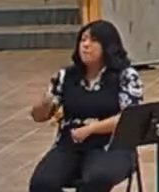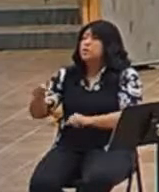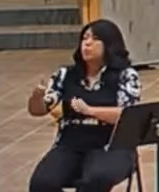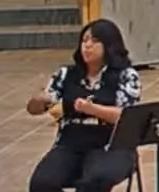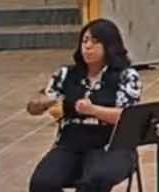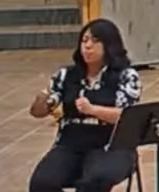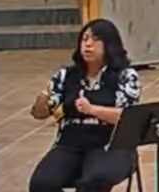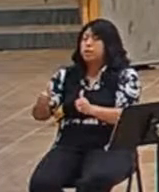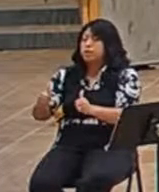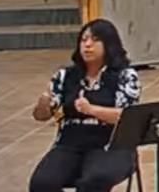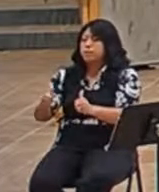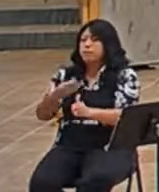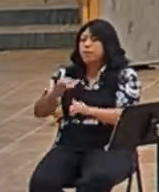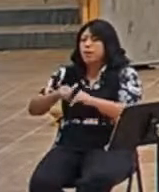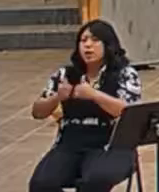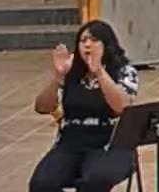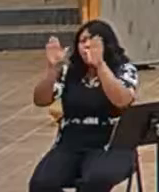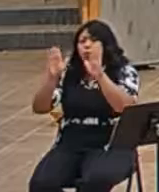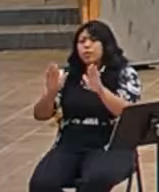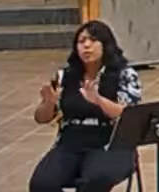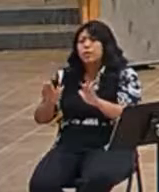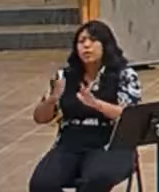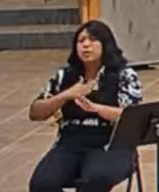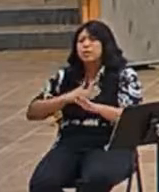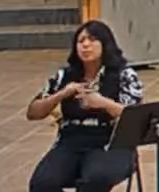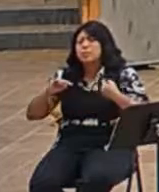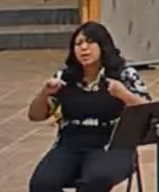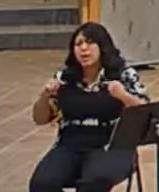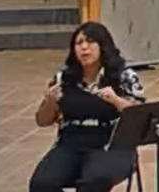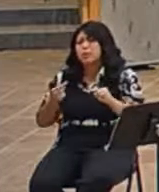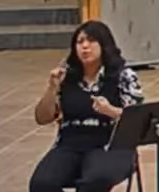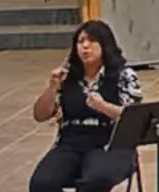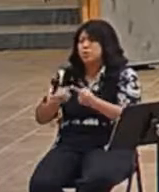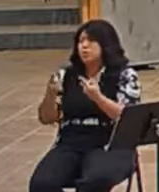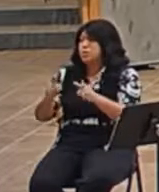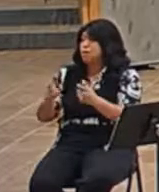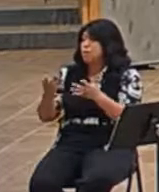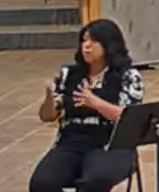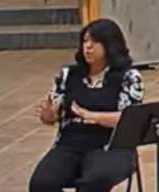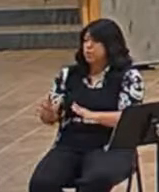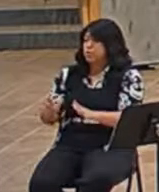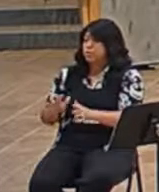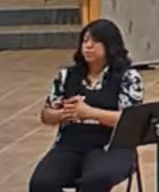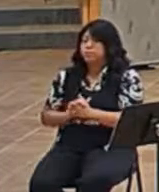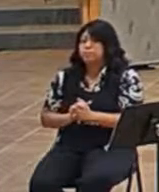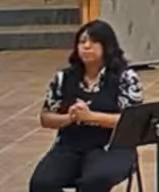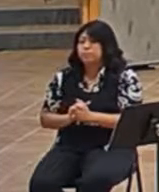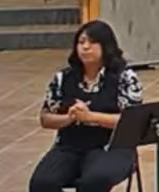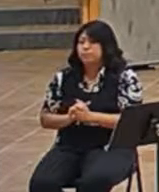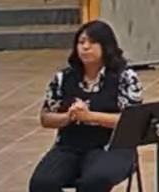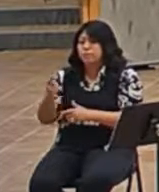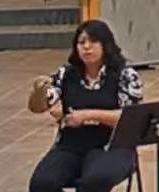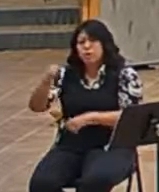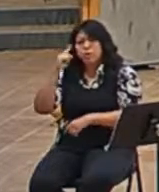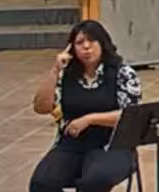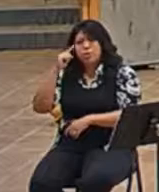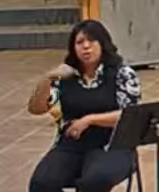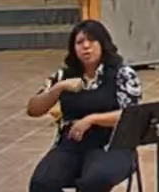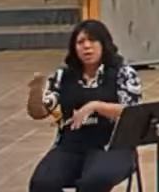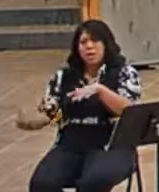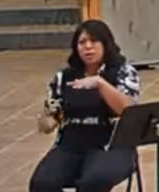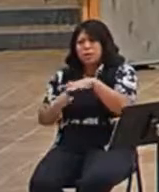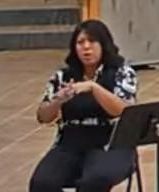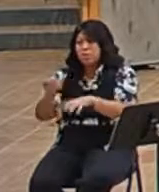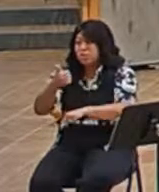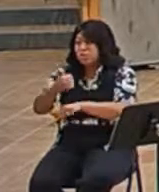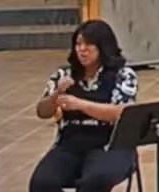be baptized, and how great is my anguish until it is accomplished. Do you think that I have